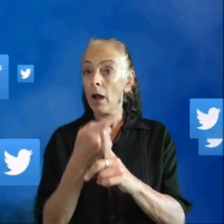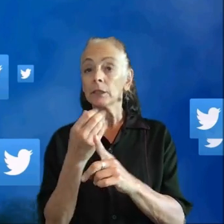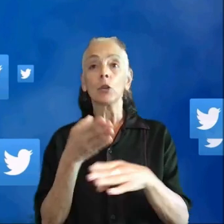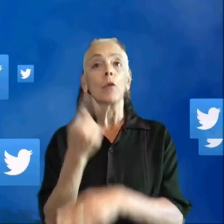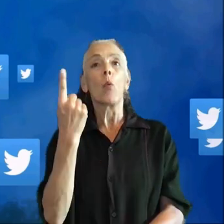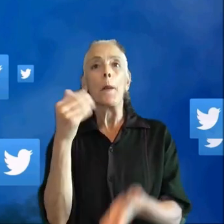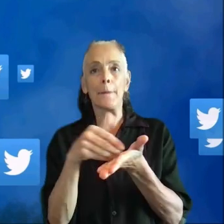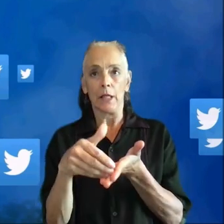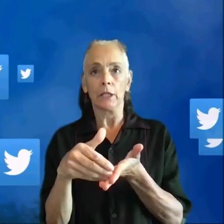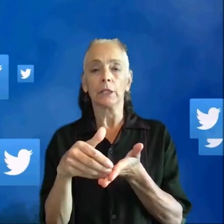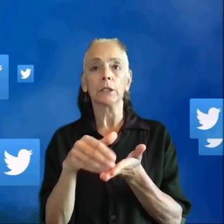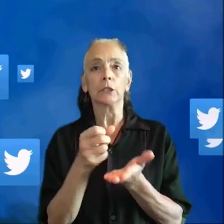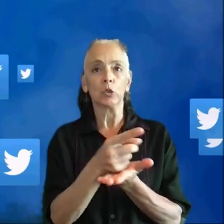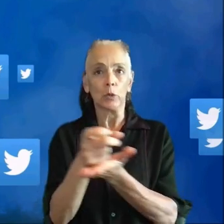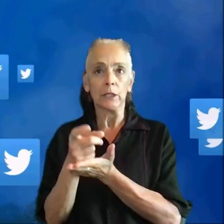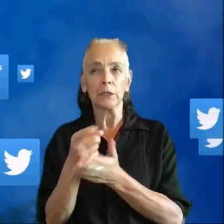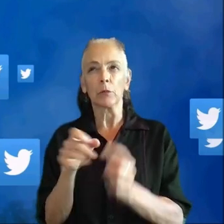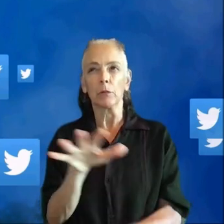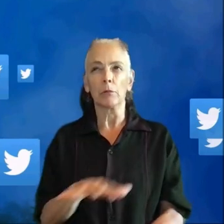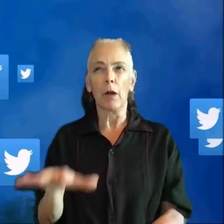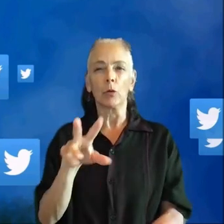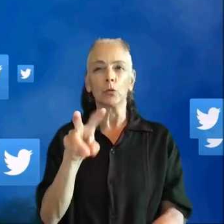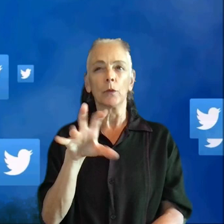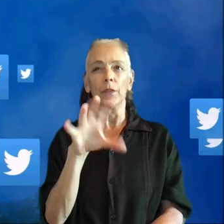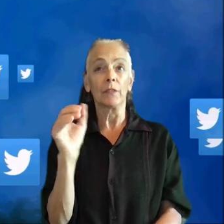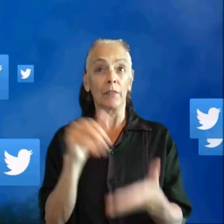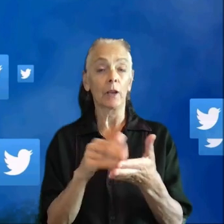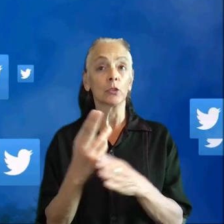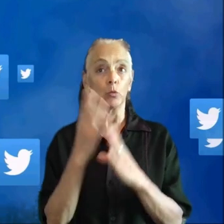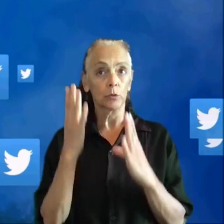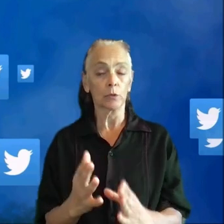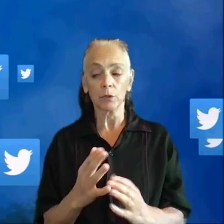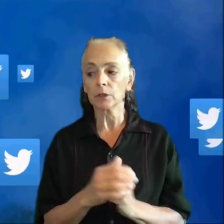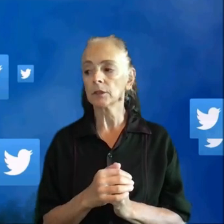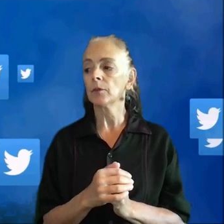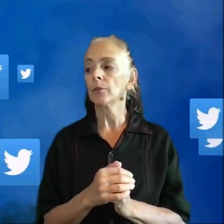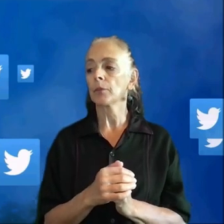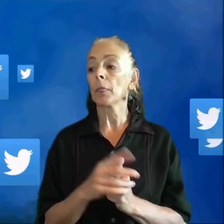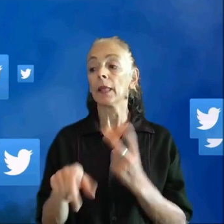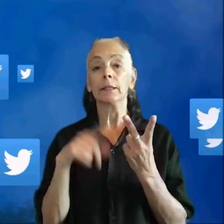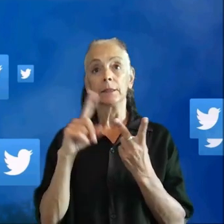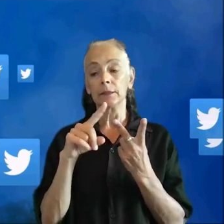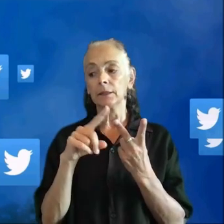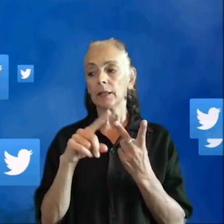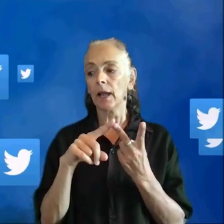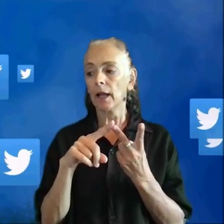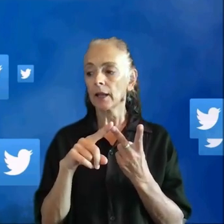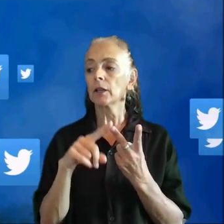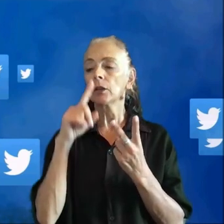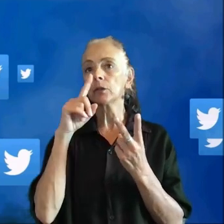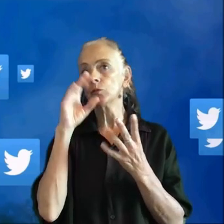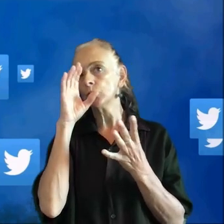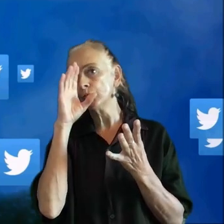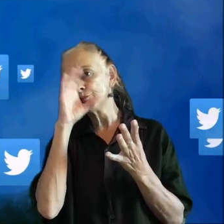tweets from about 250 000 users and second he researched